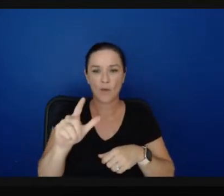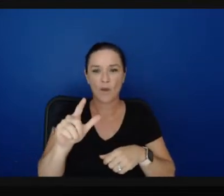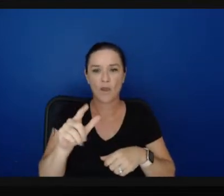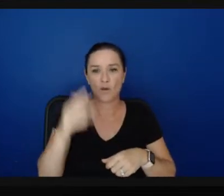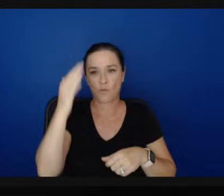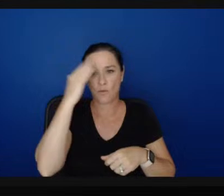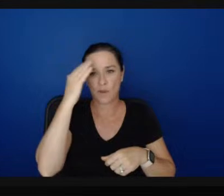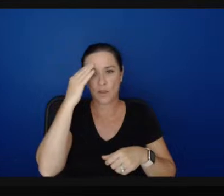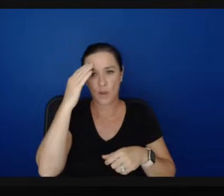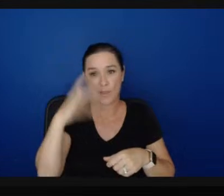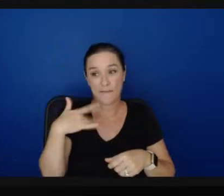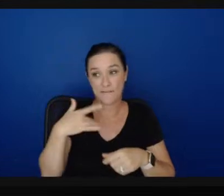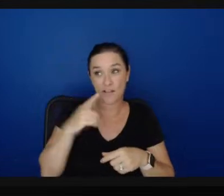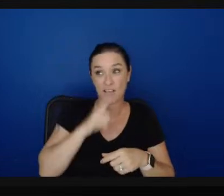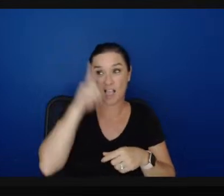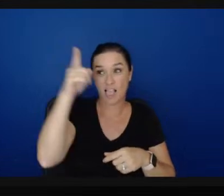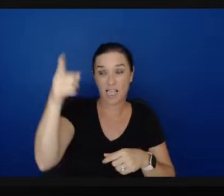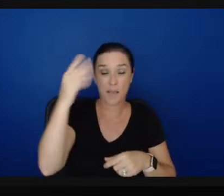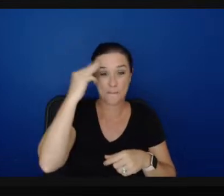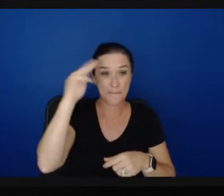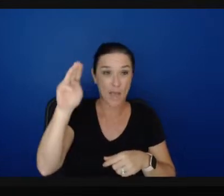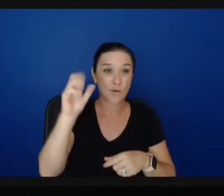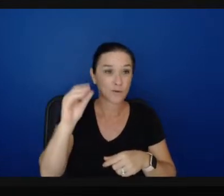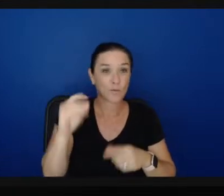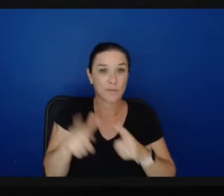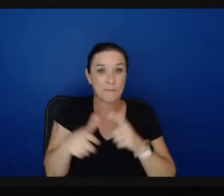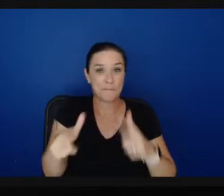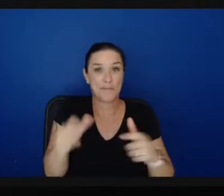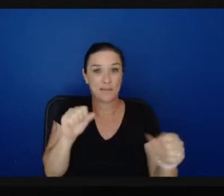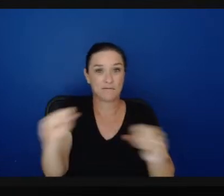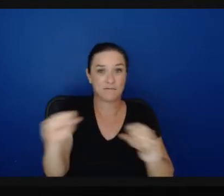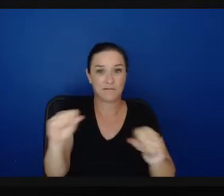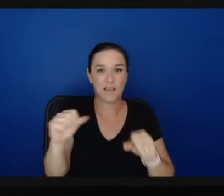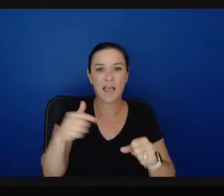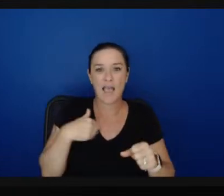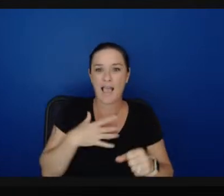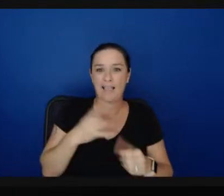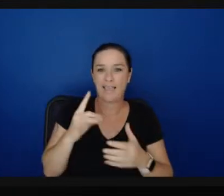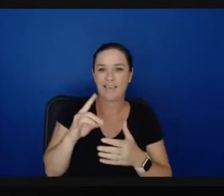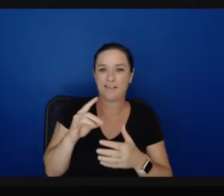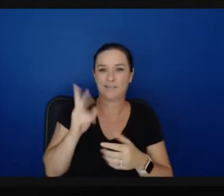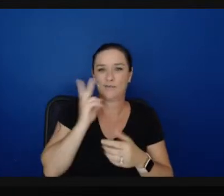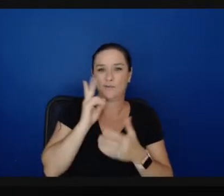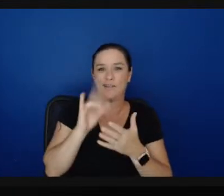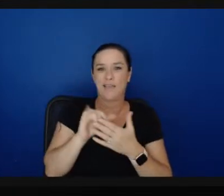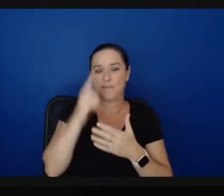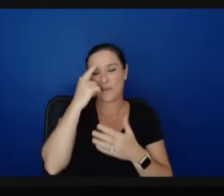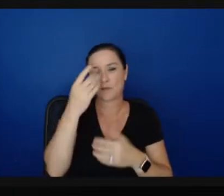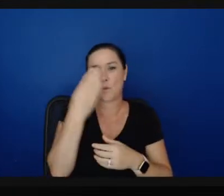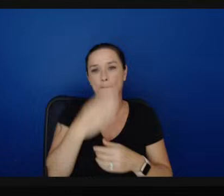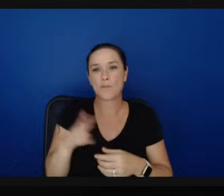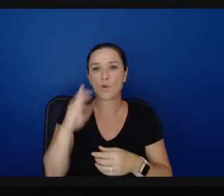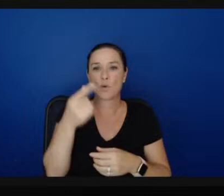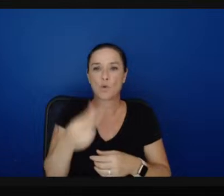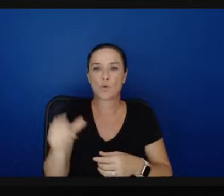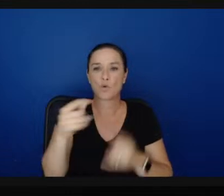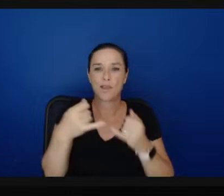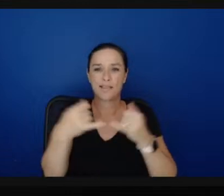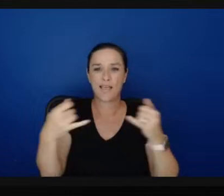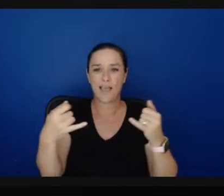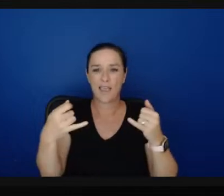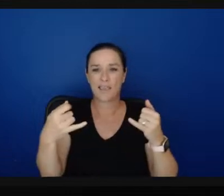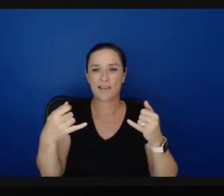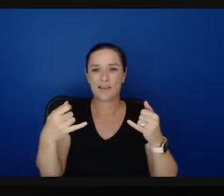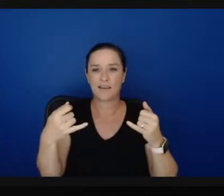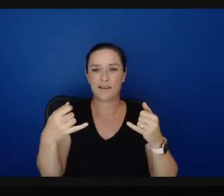to Maui, so big jolt there, which I actually like because this blue and green line scale, the way it's scaled here, is